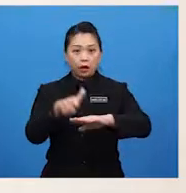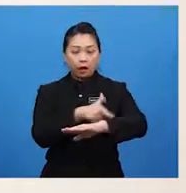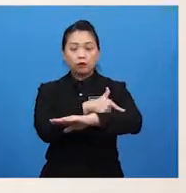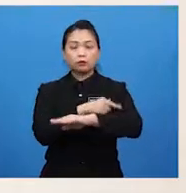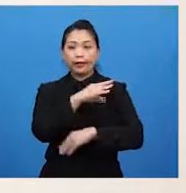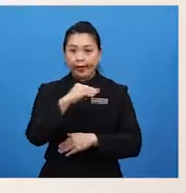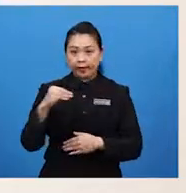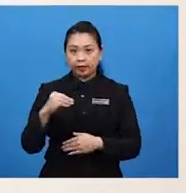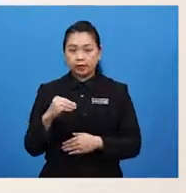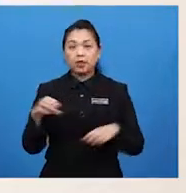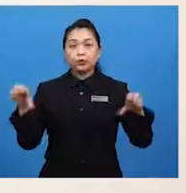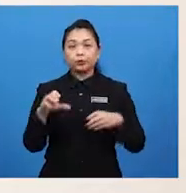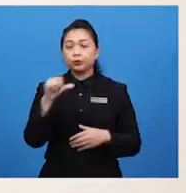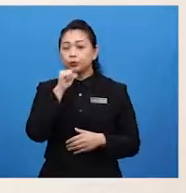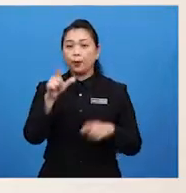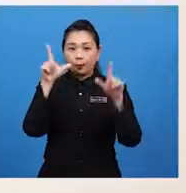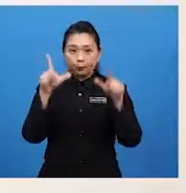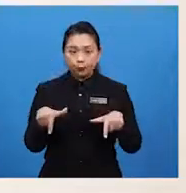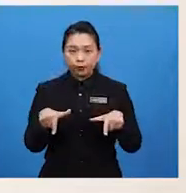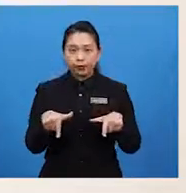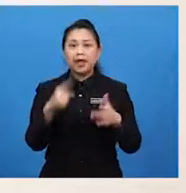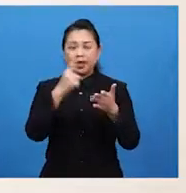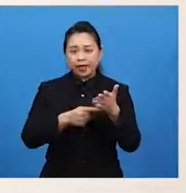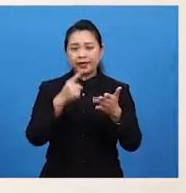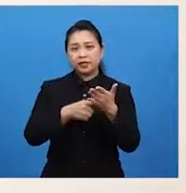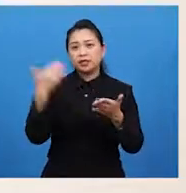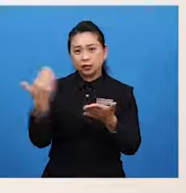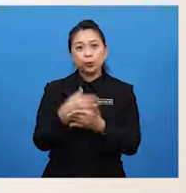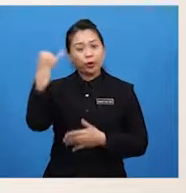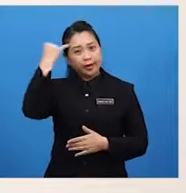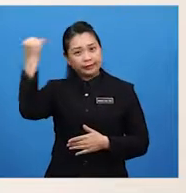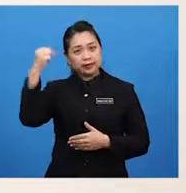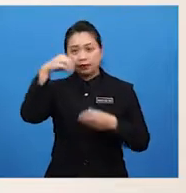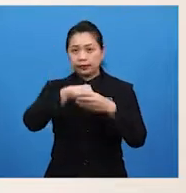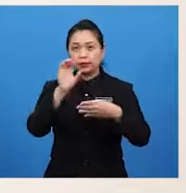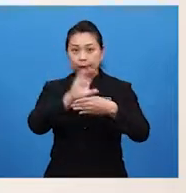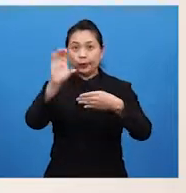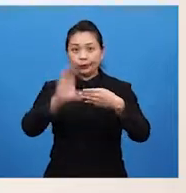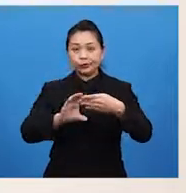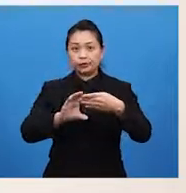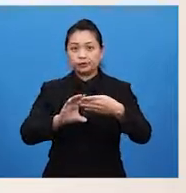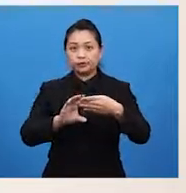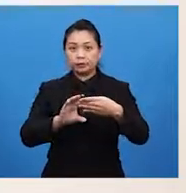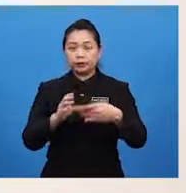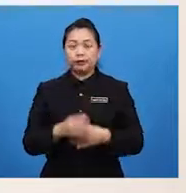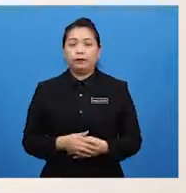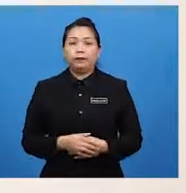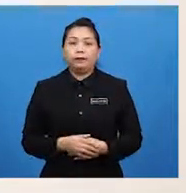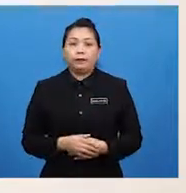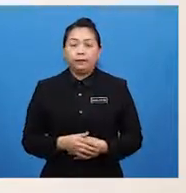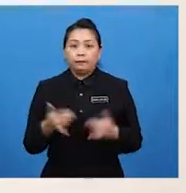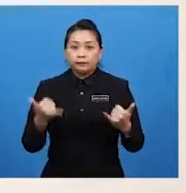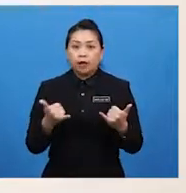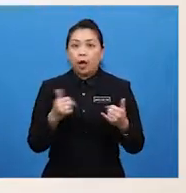And do not put in any new idea in the conclusion. Let's now move to